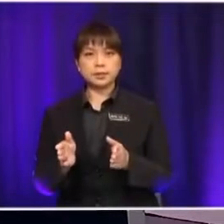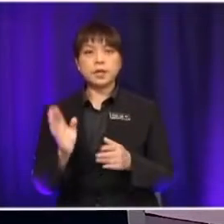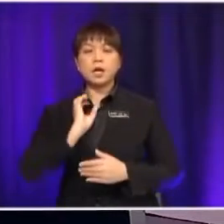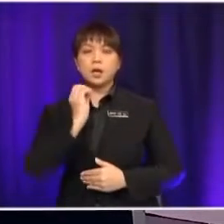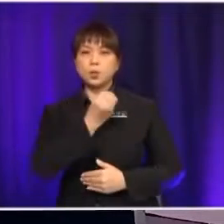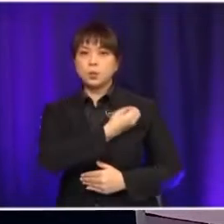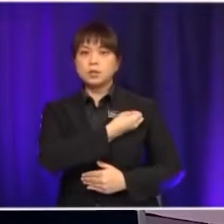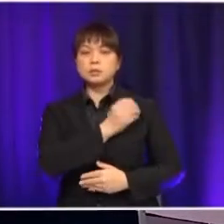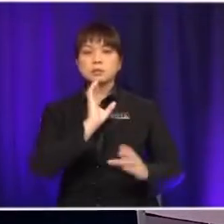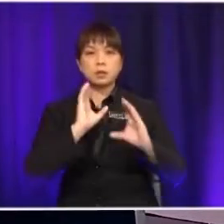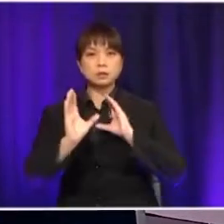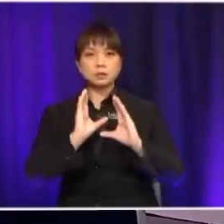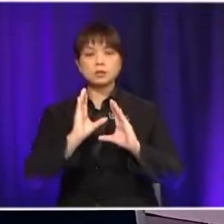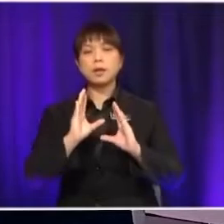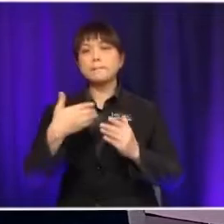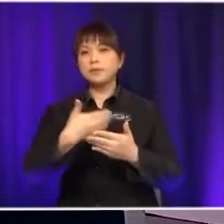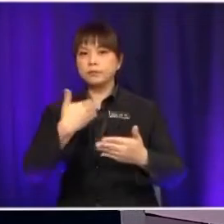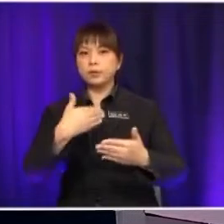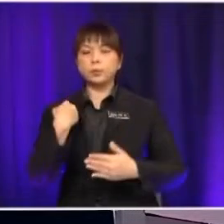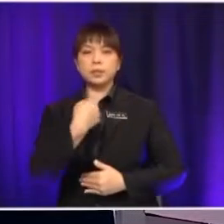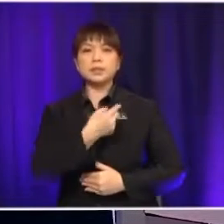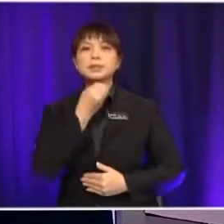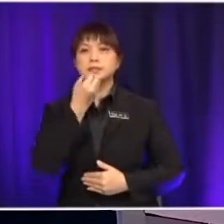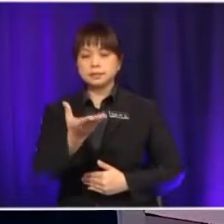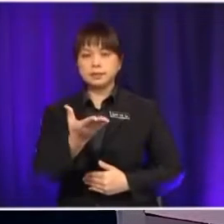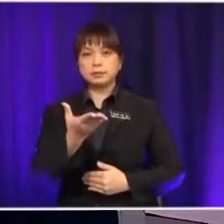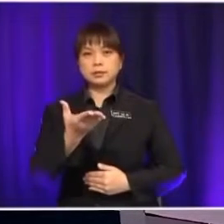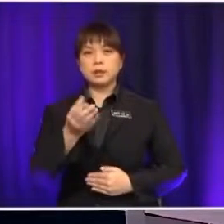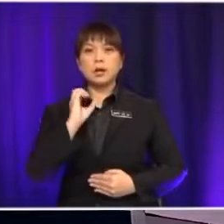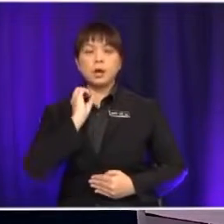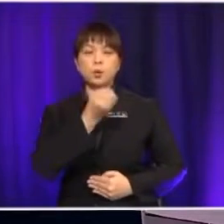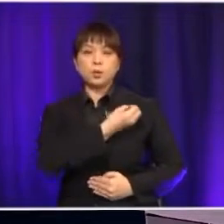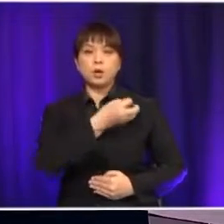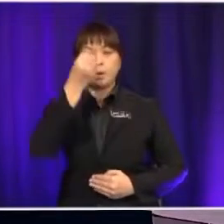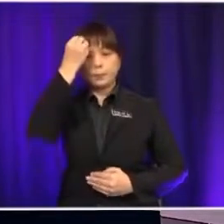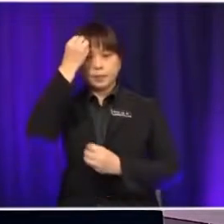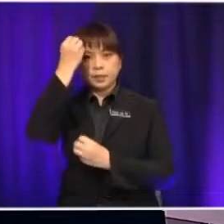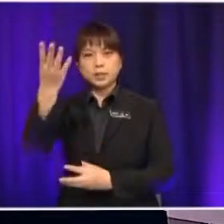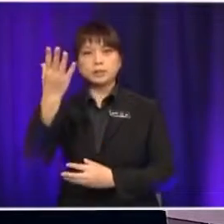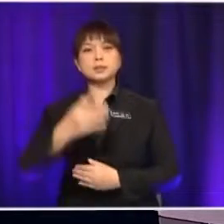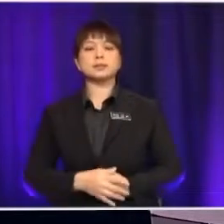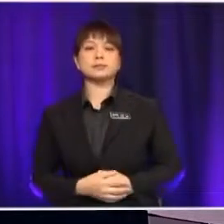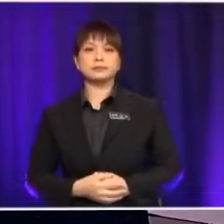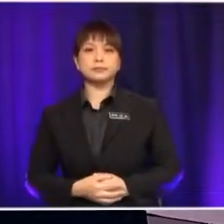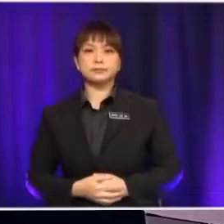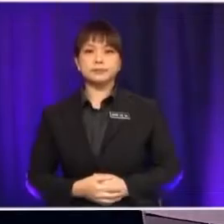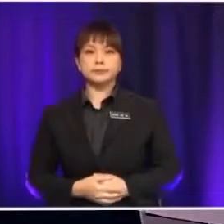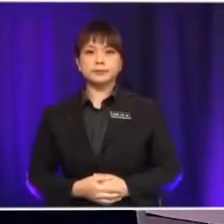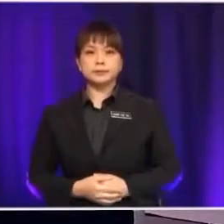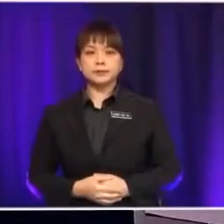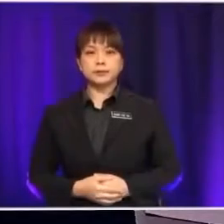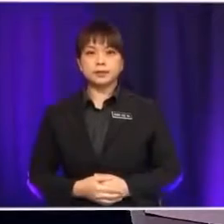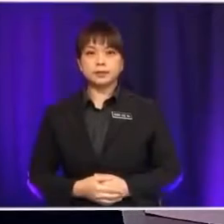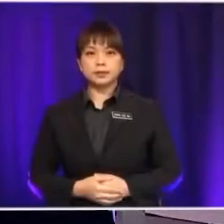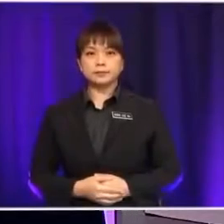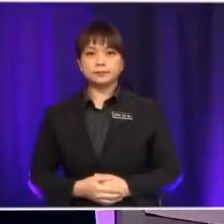like before we tell others our opinions. So how are we going to express our opinions? All right. Right? Okay, so let's move